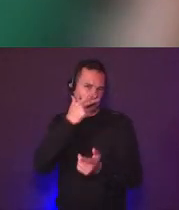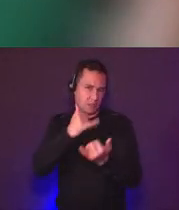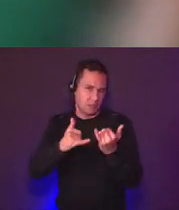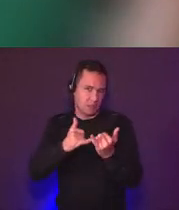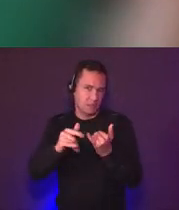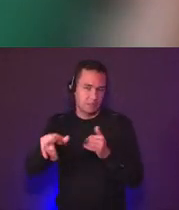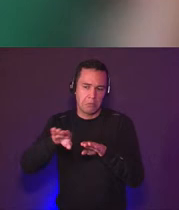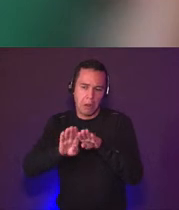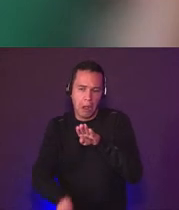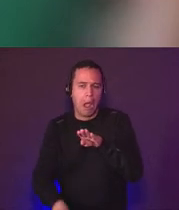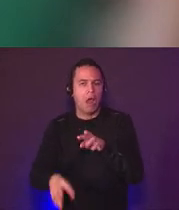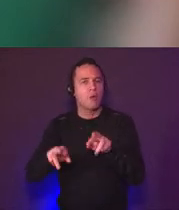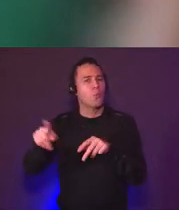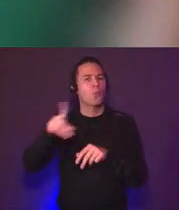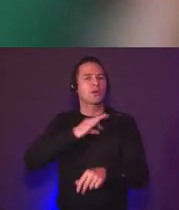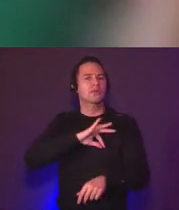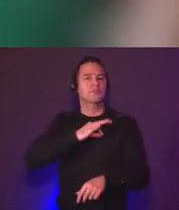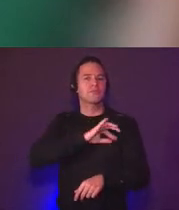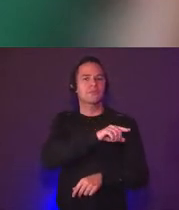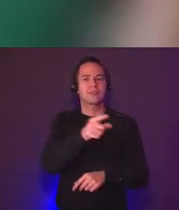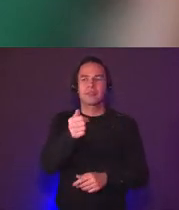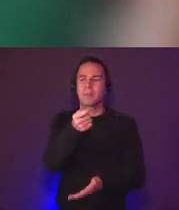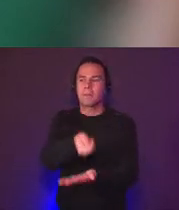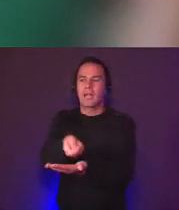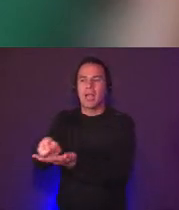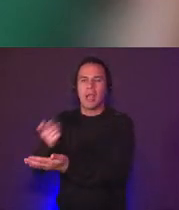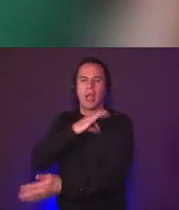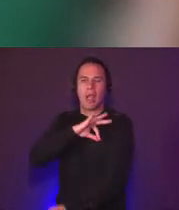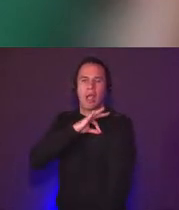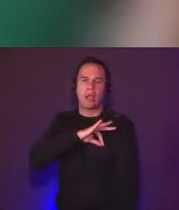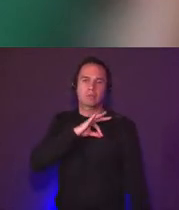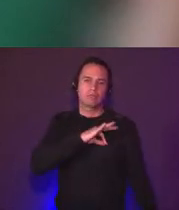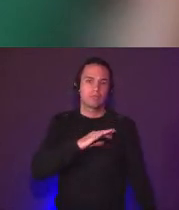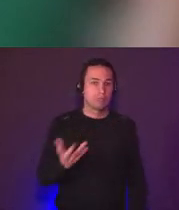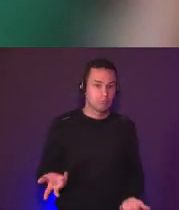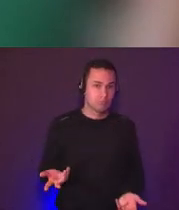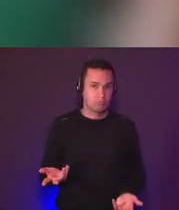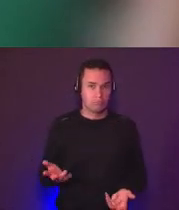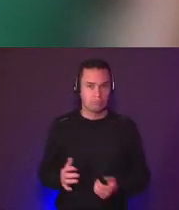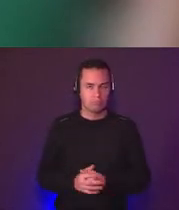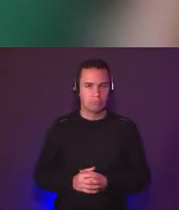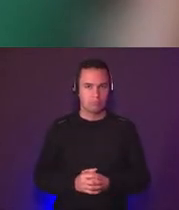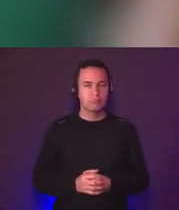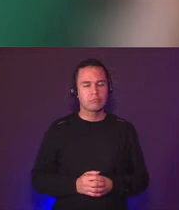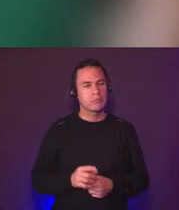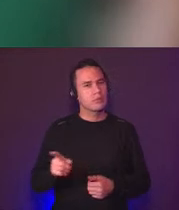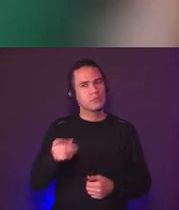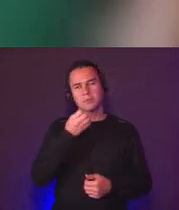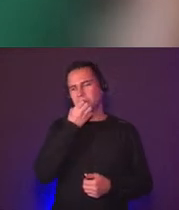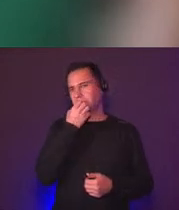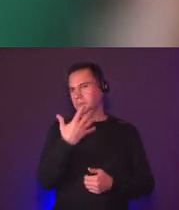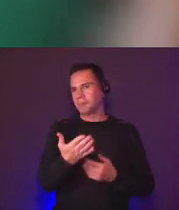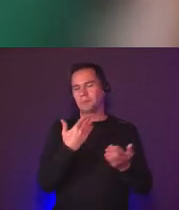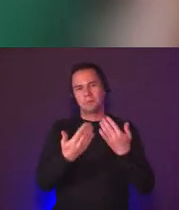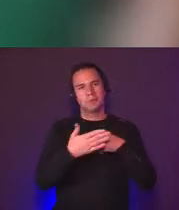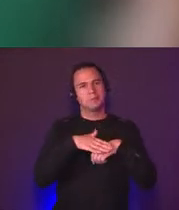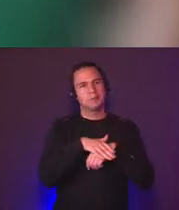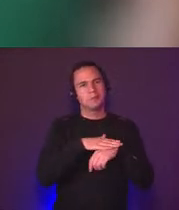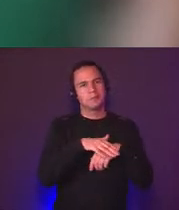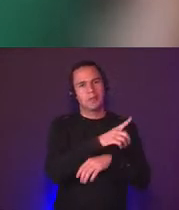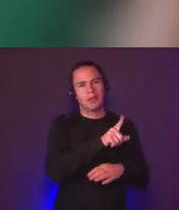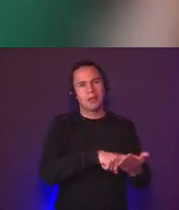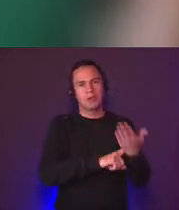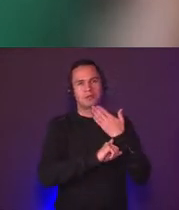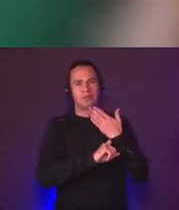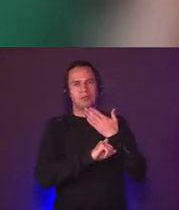that Phil was gracious enough to spend a half hour with me on how to effectively teach median is a